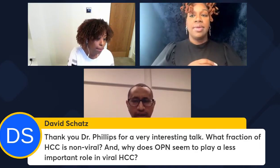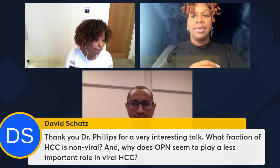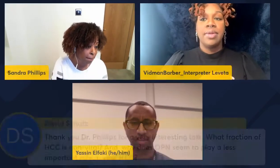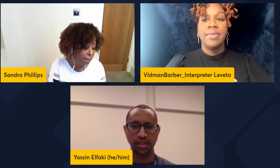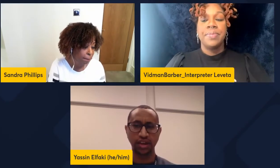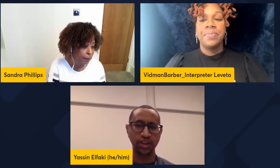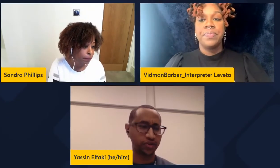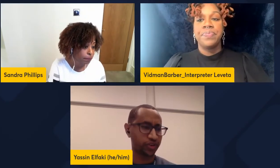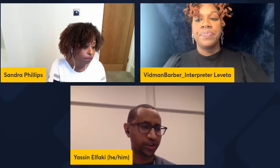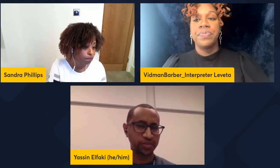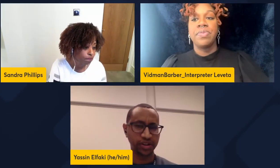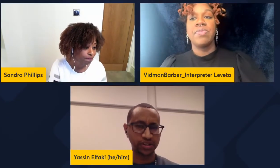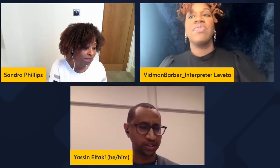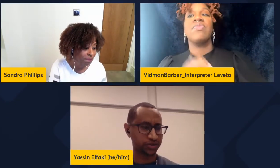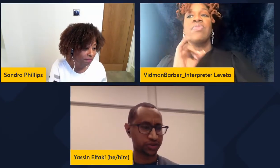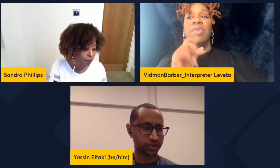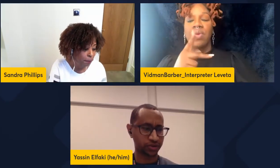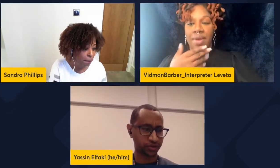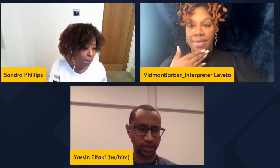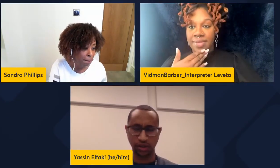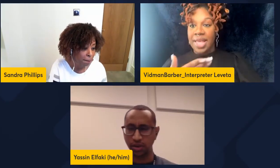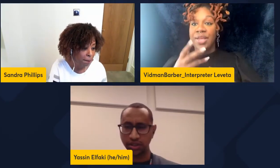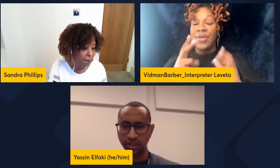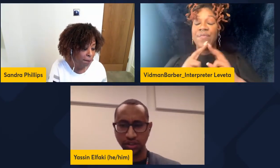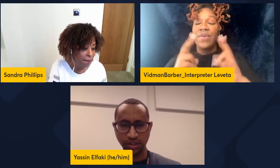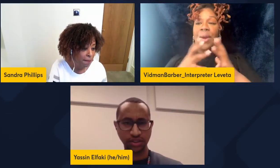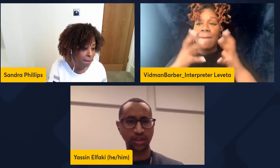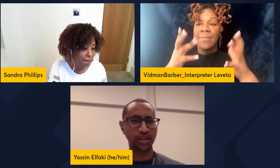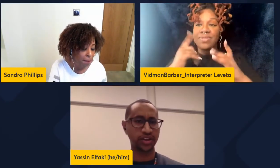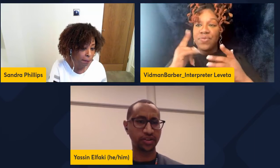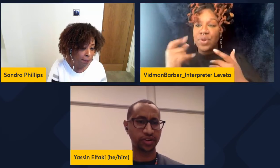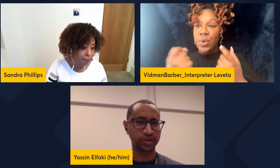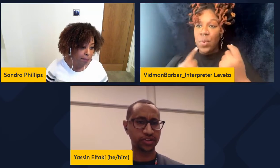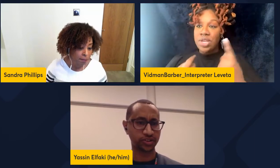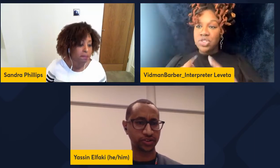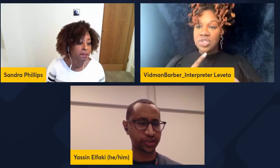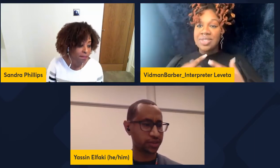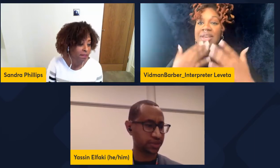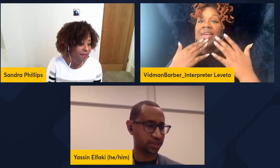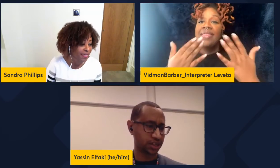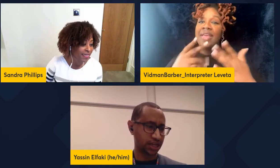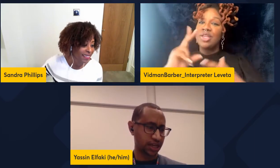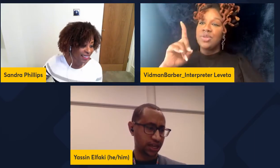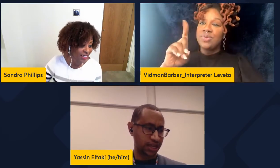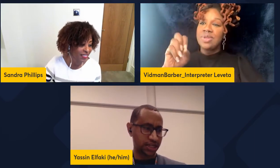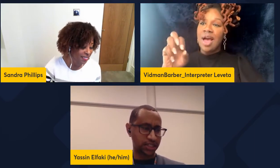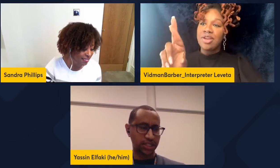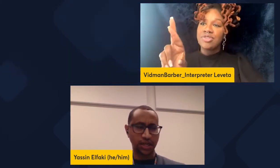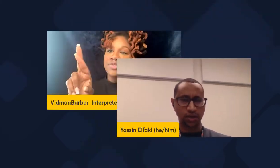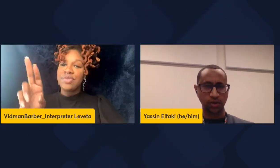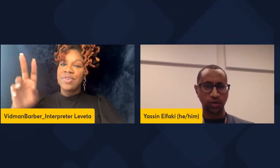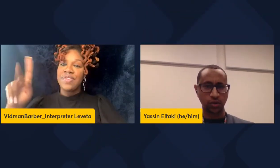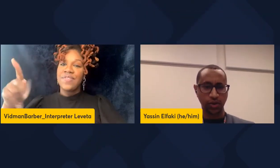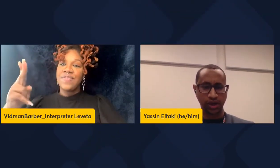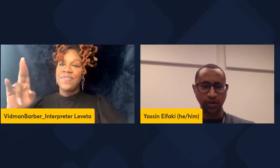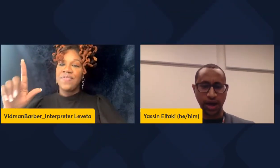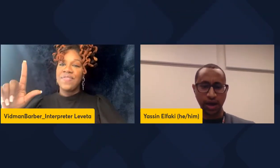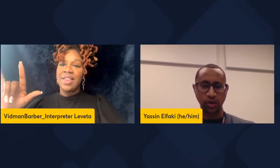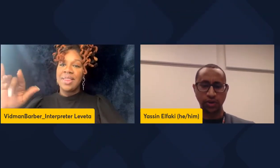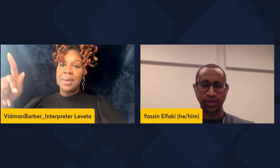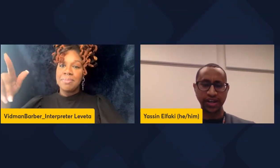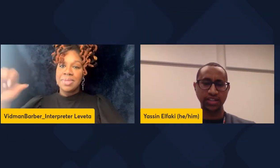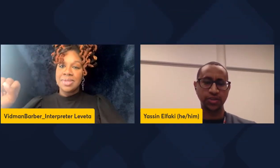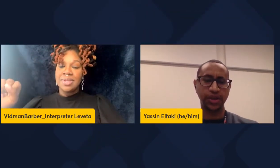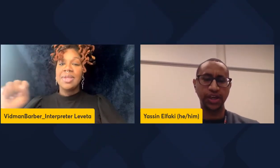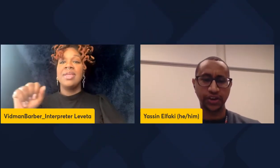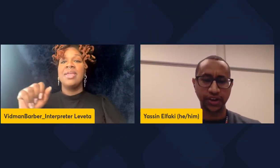Okay. Thank you very much for the questions. And thank you very much, Dr. Phillips. Thank you. So we go